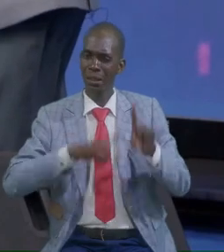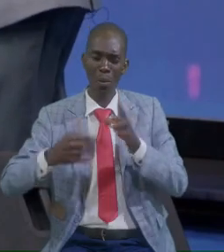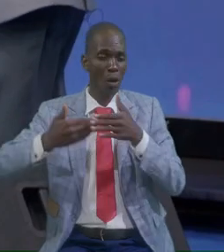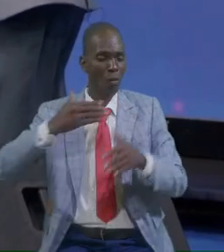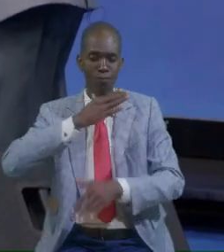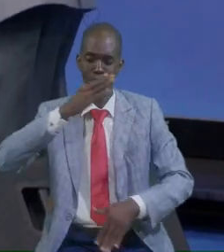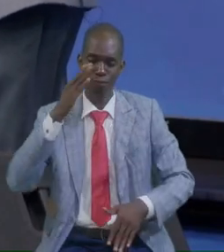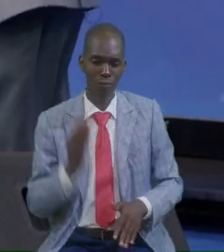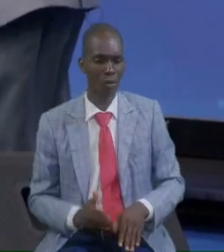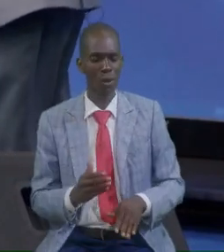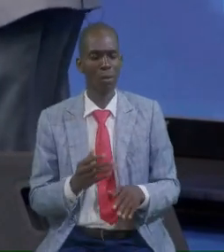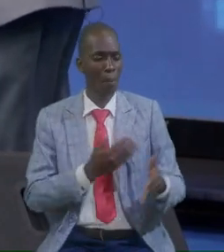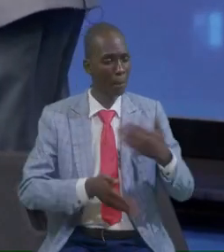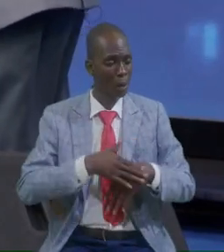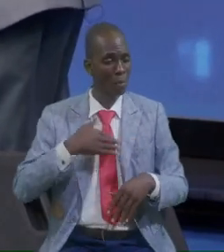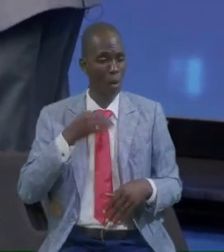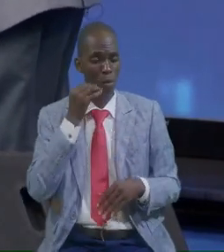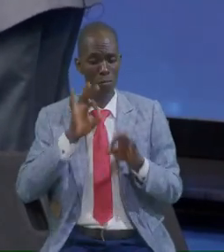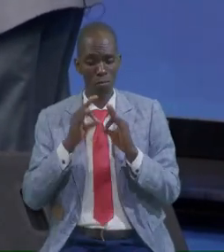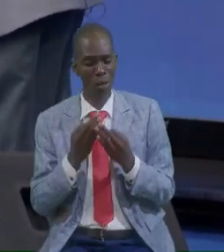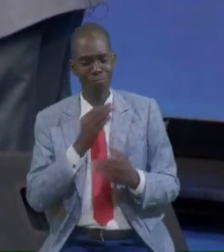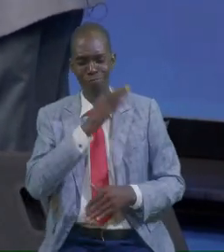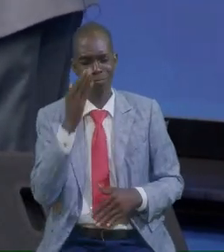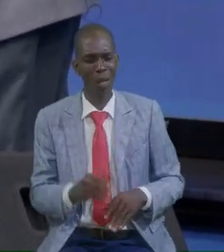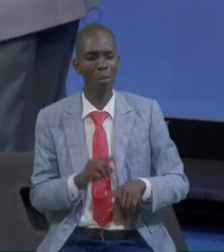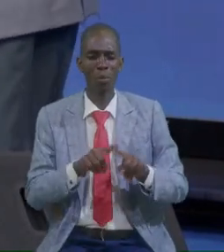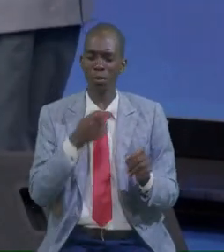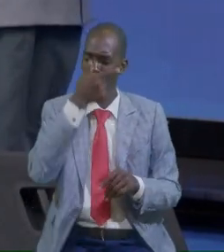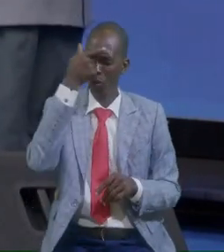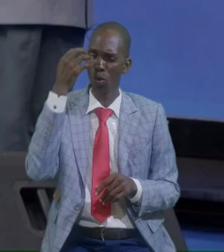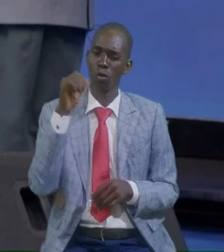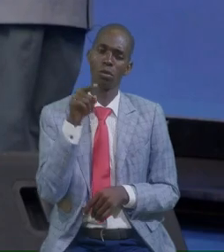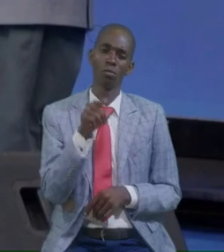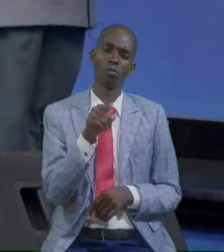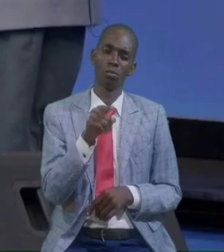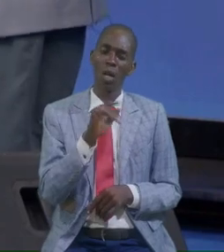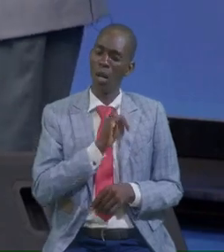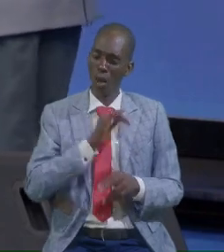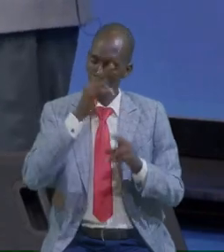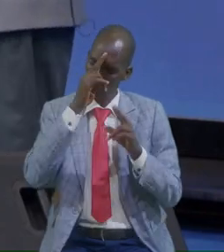But because you, the undeniable mediator, because you say